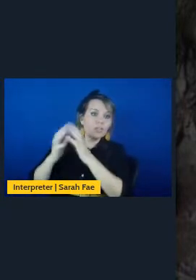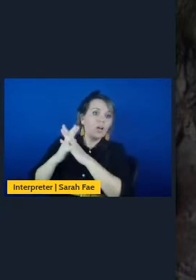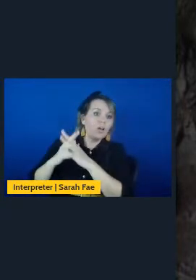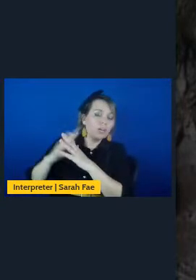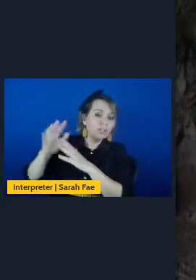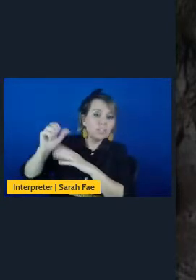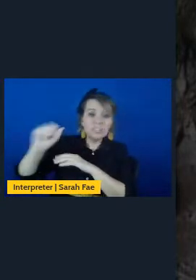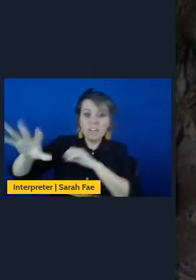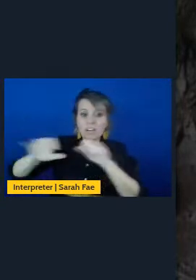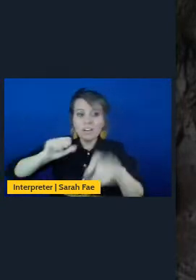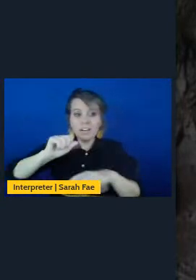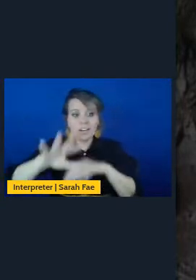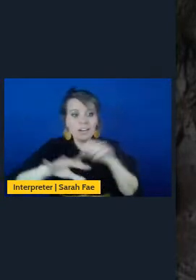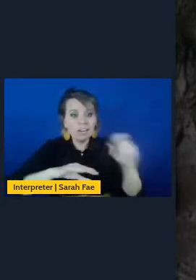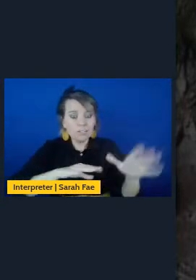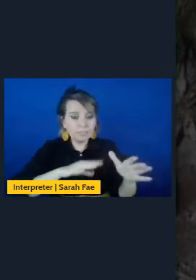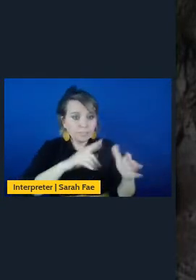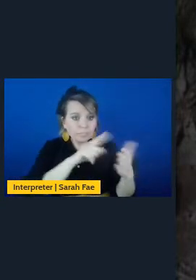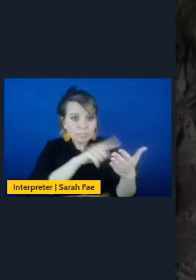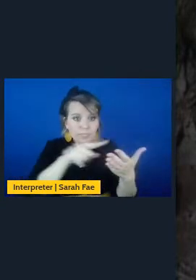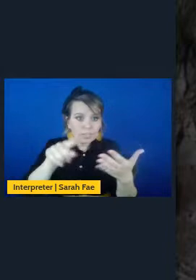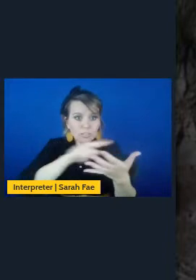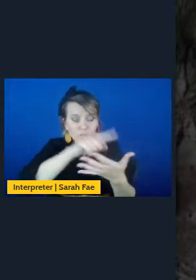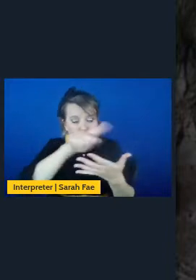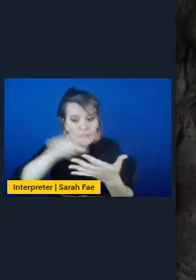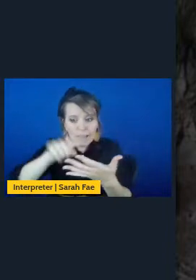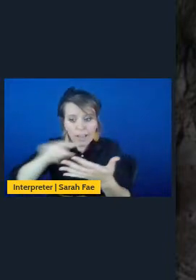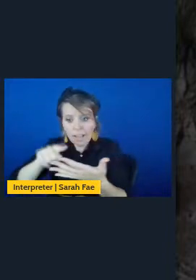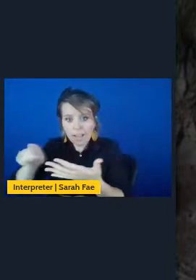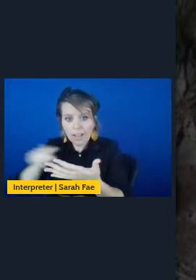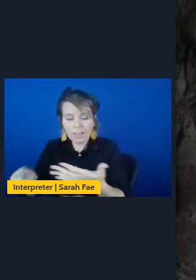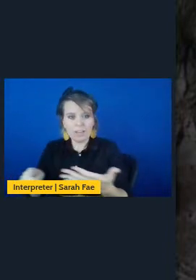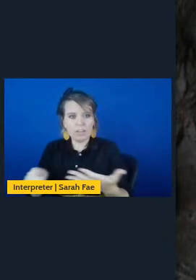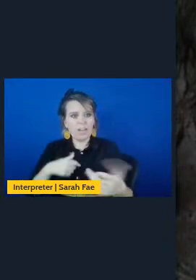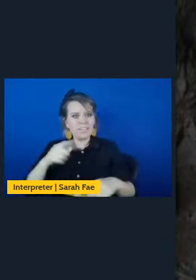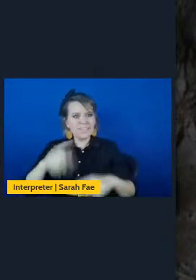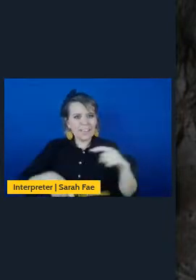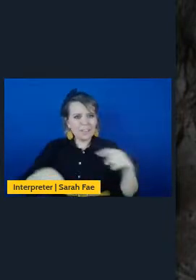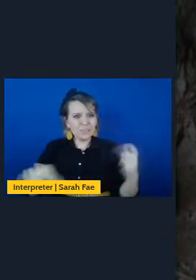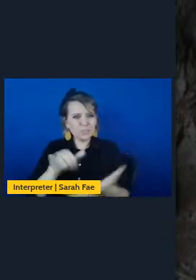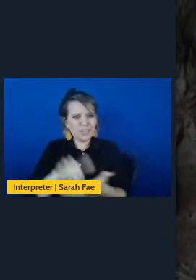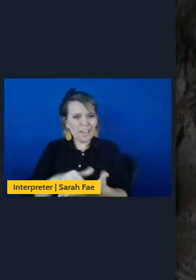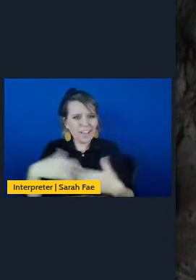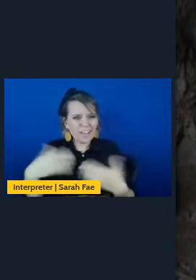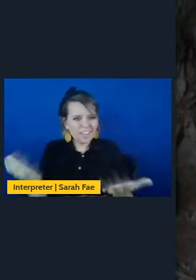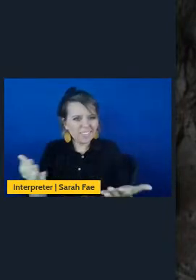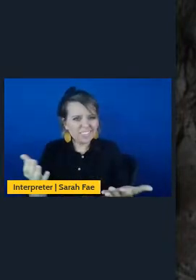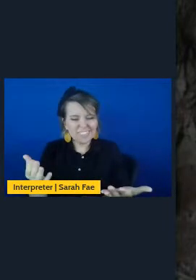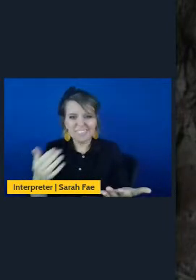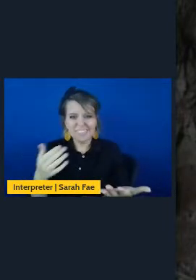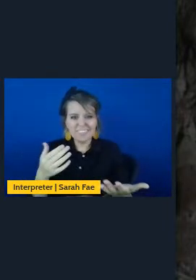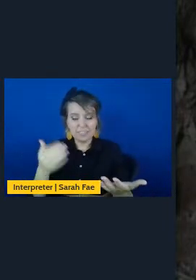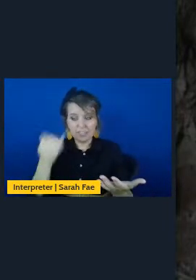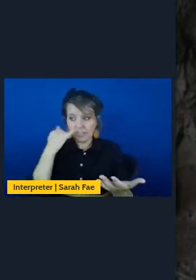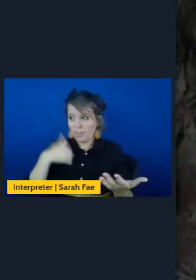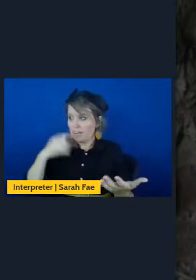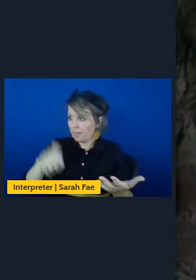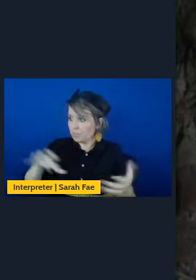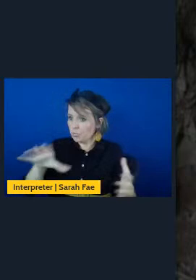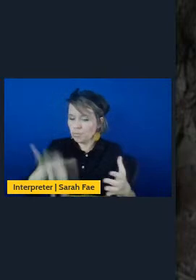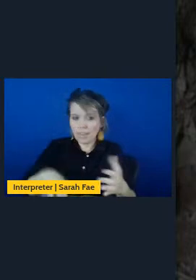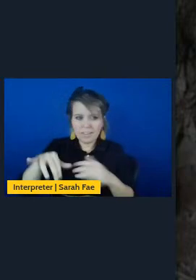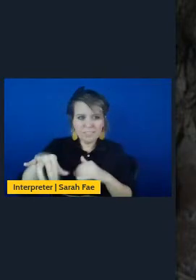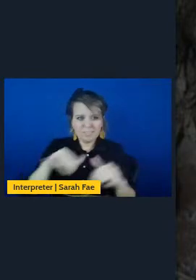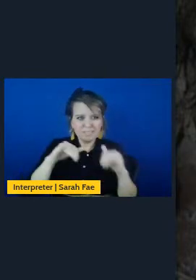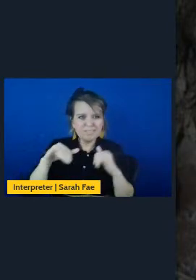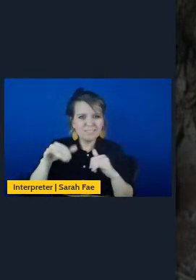different regions, and keep a running tally. That's no way to live. Frankly, if I have to deal with that on a common basis, then why